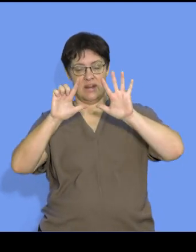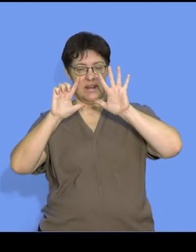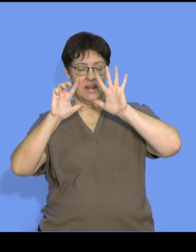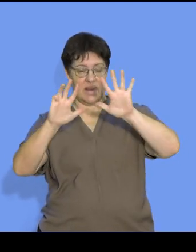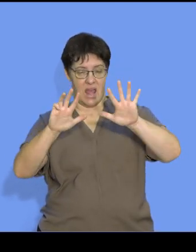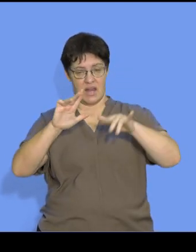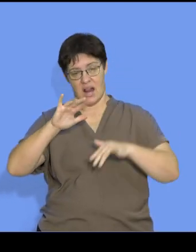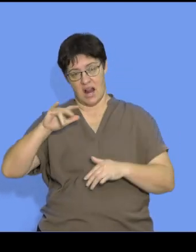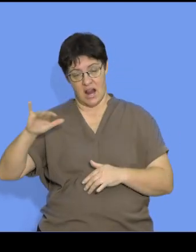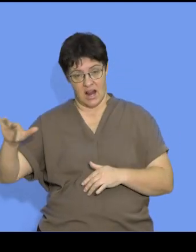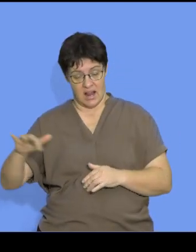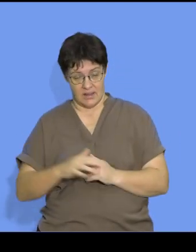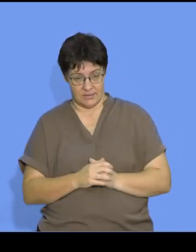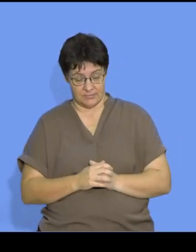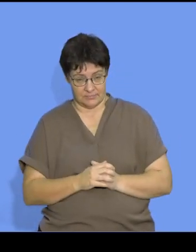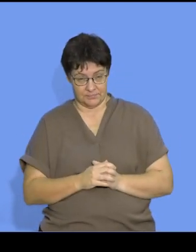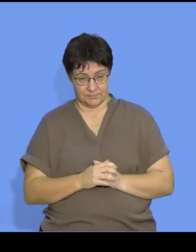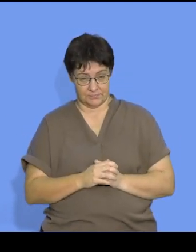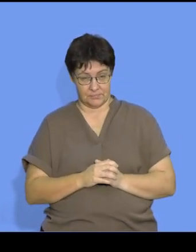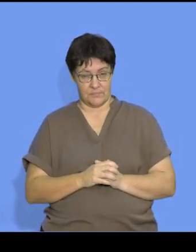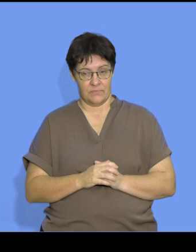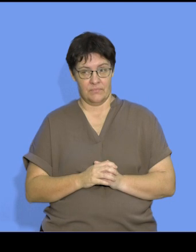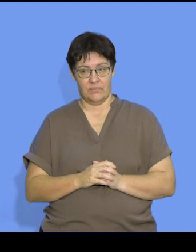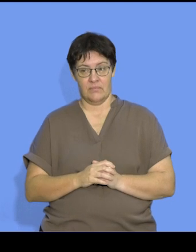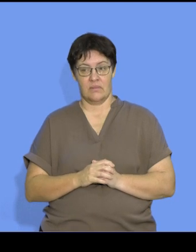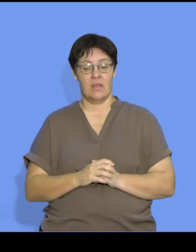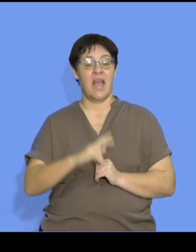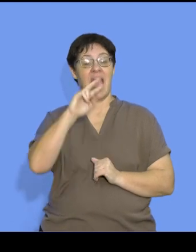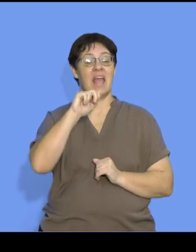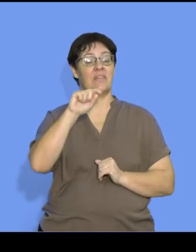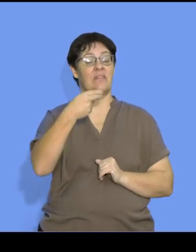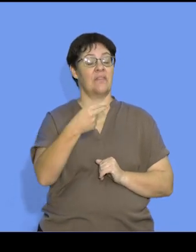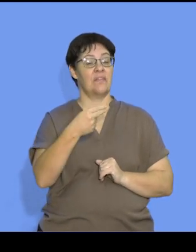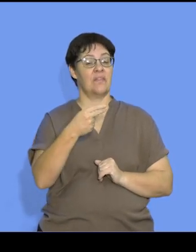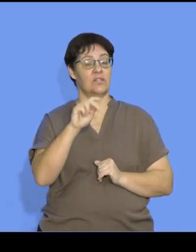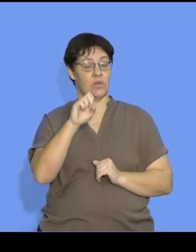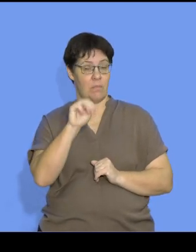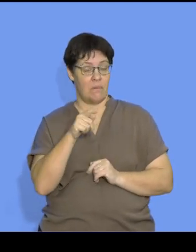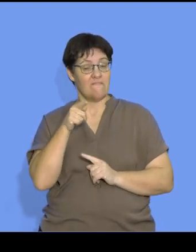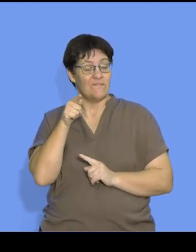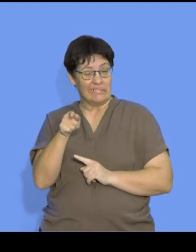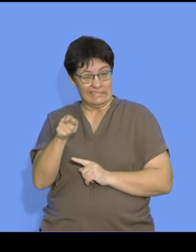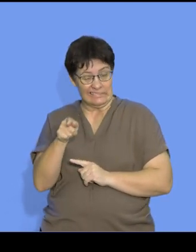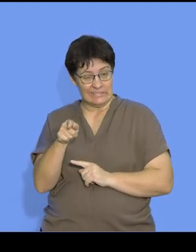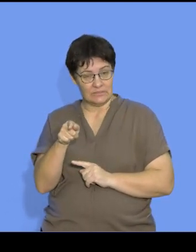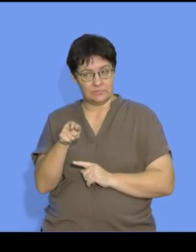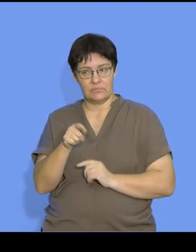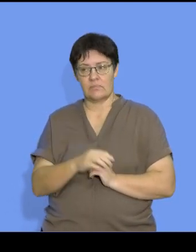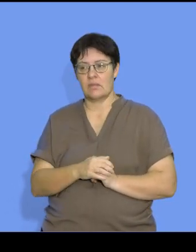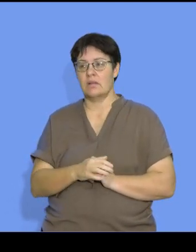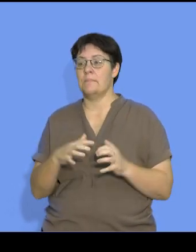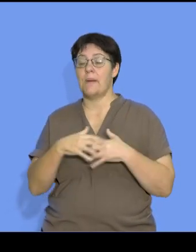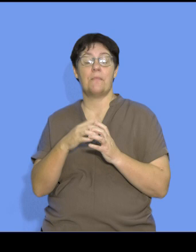7, 9, the nth term for this pattern is said to